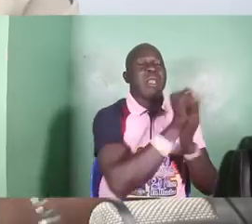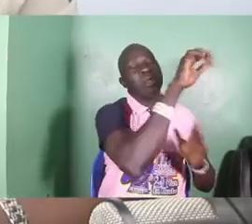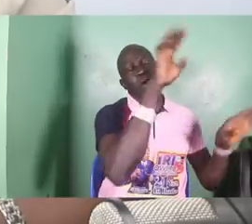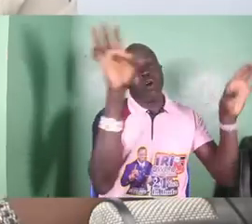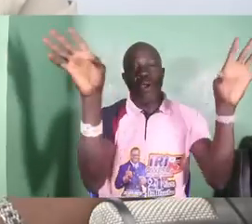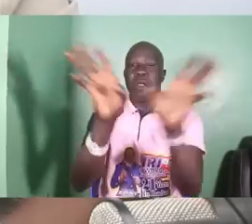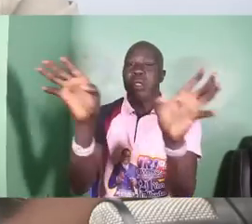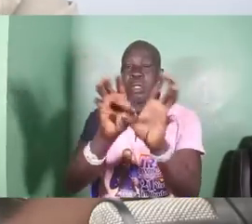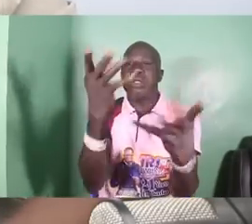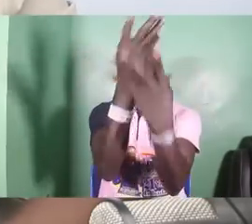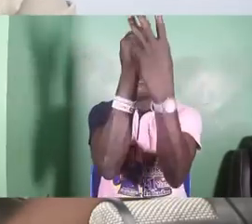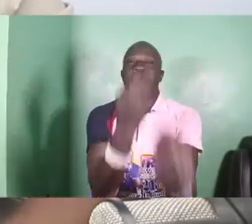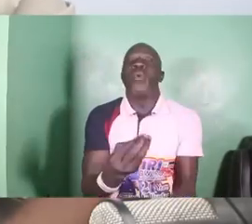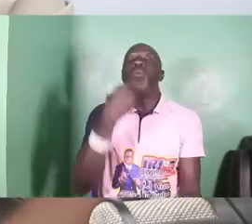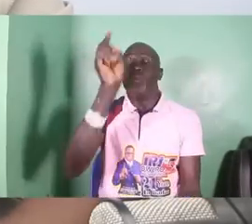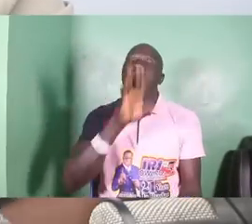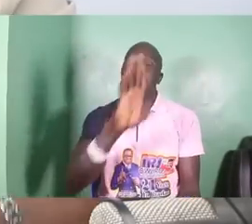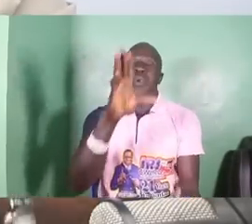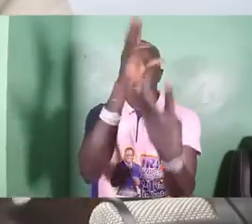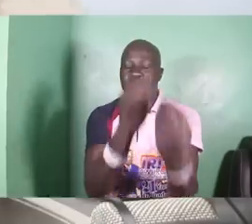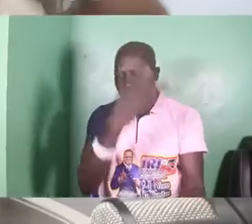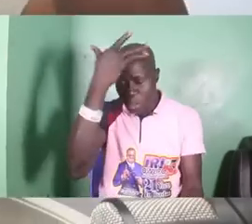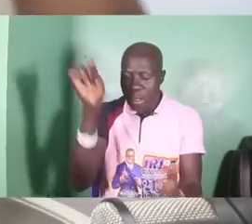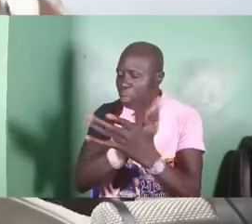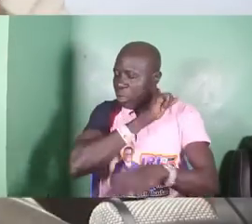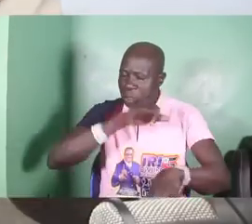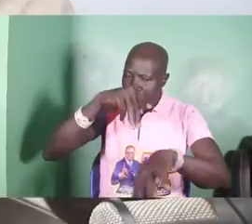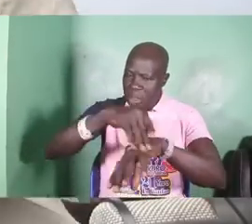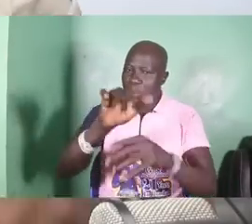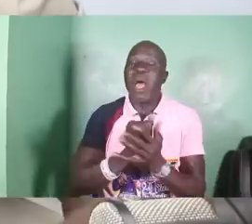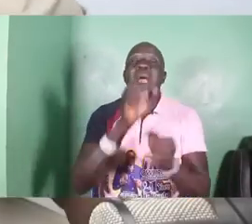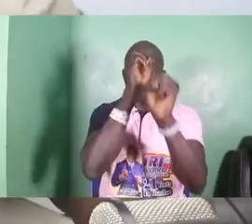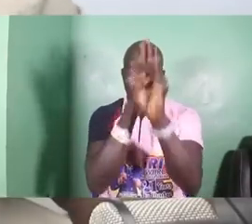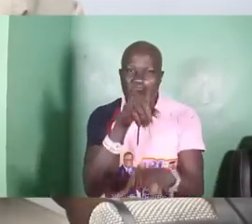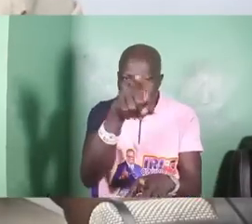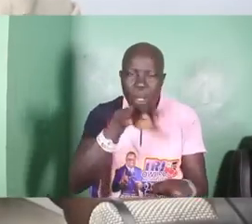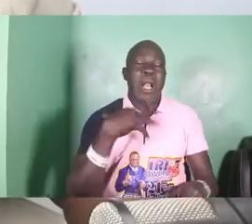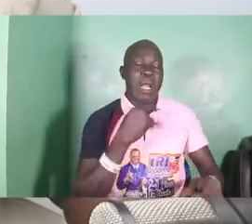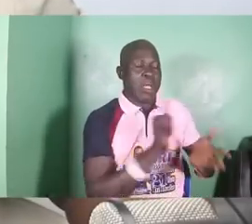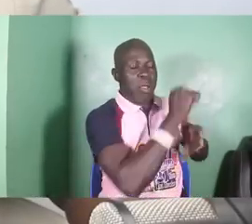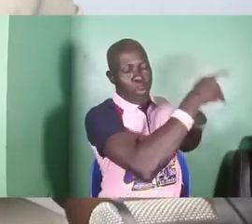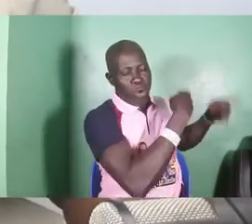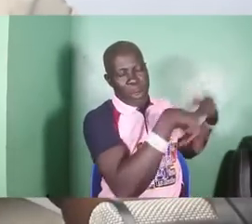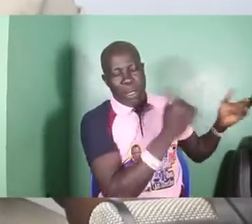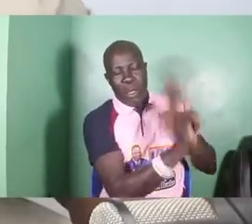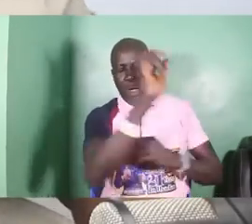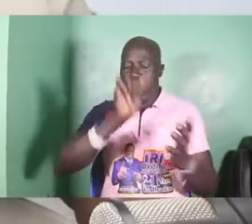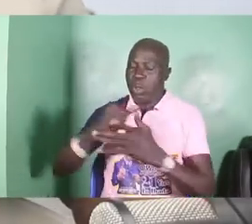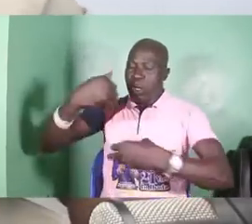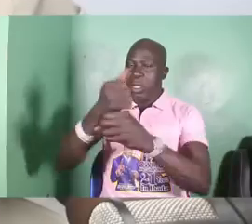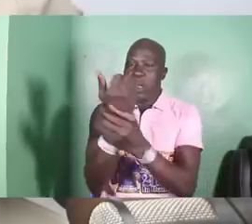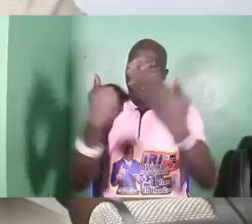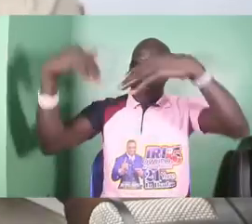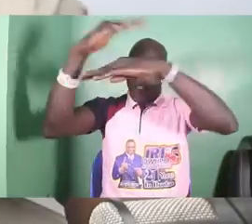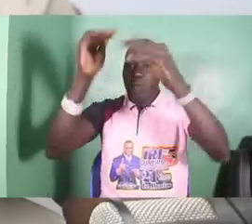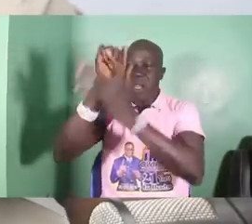your case must be settled because the Lord sent me to mo sure bi wole I bless as a prophet loruko lu atodaye in the name of the Lord I call aye e